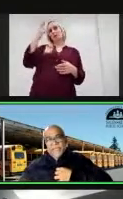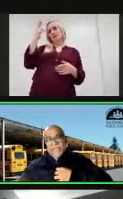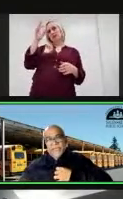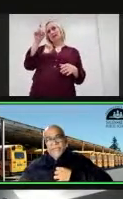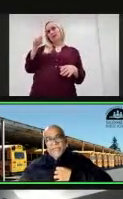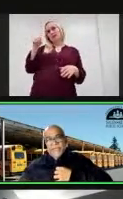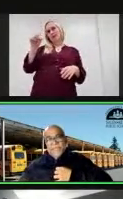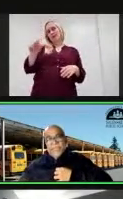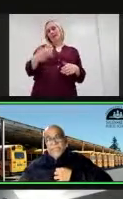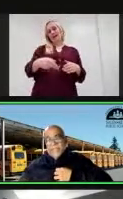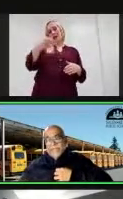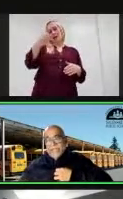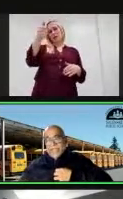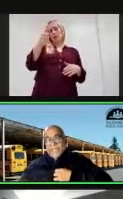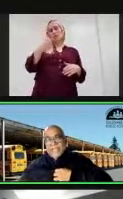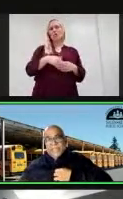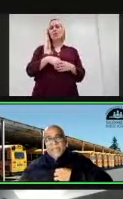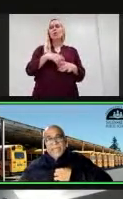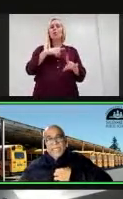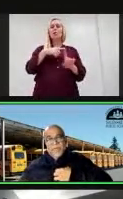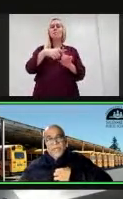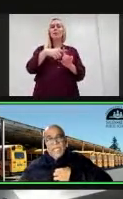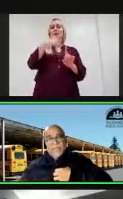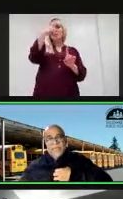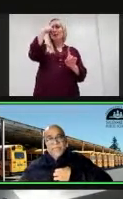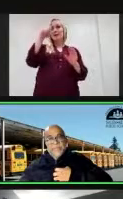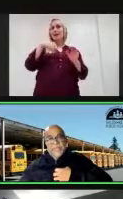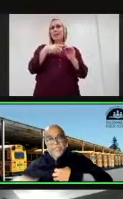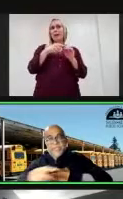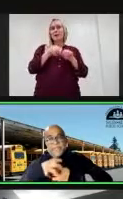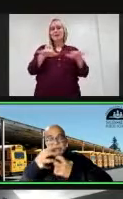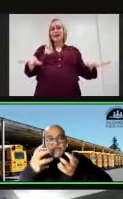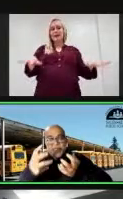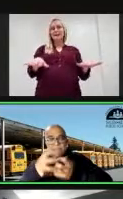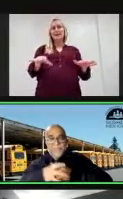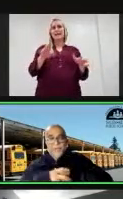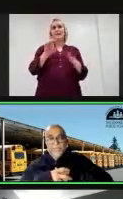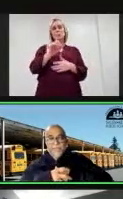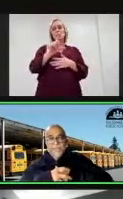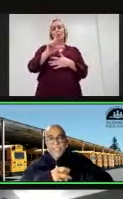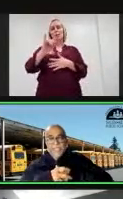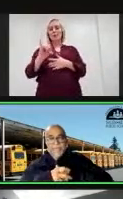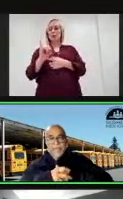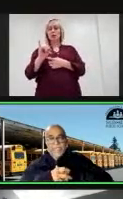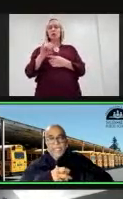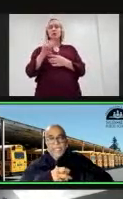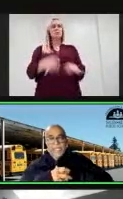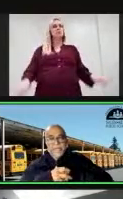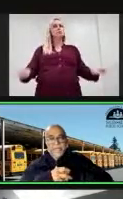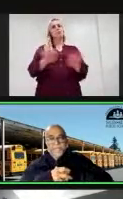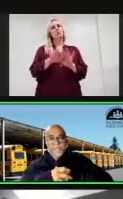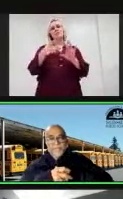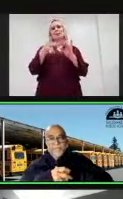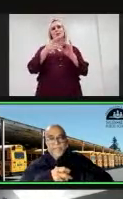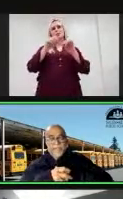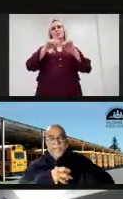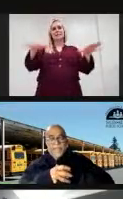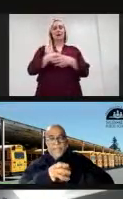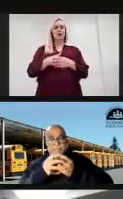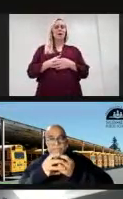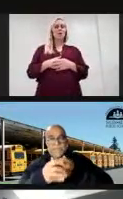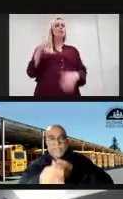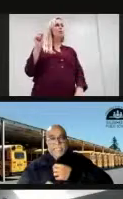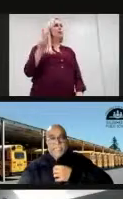them. Plus, we are thinking of expanding dual language immersion. It's a very important message we'll be sending. Okay.